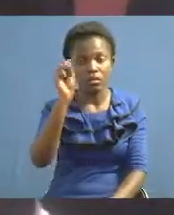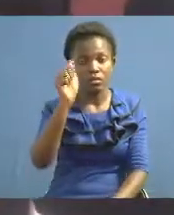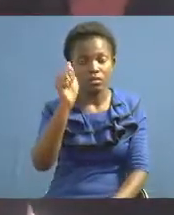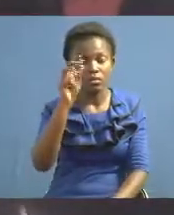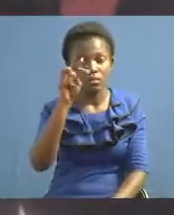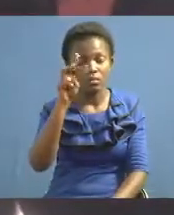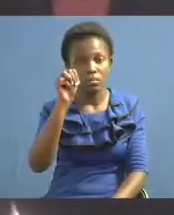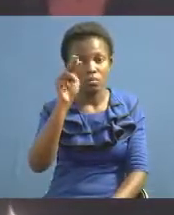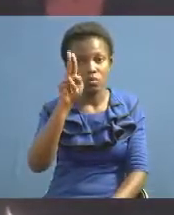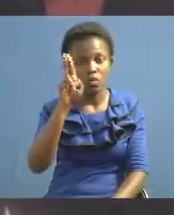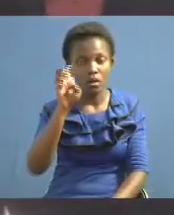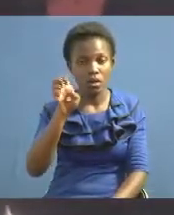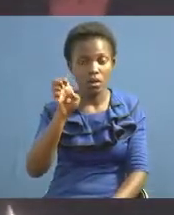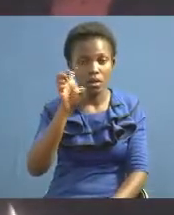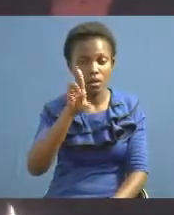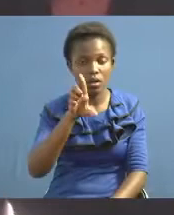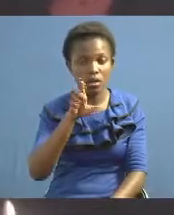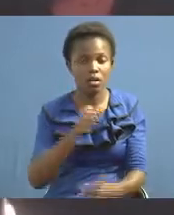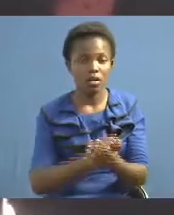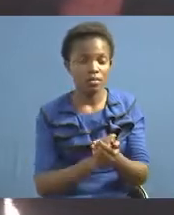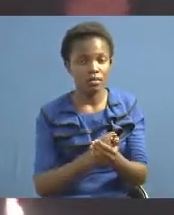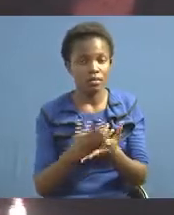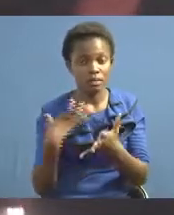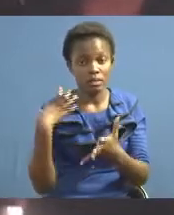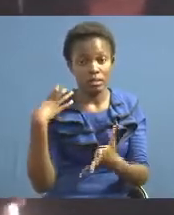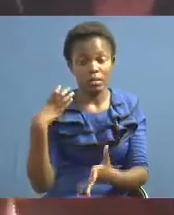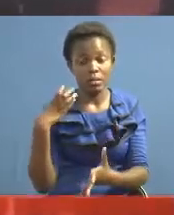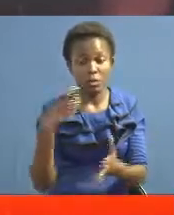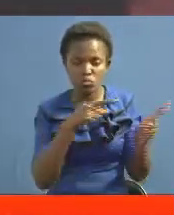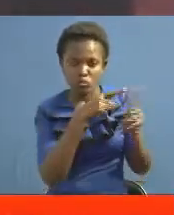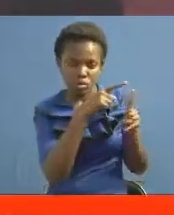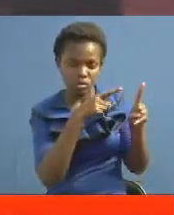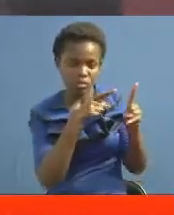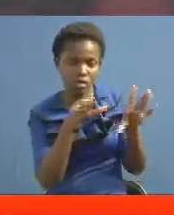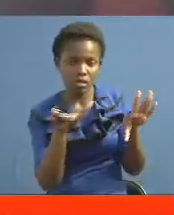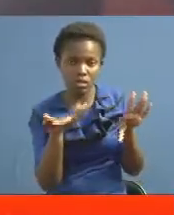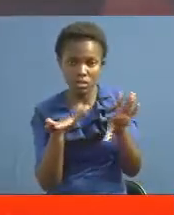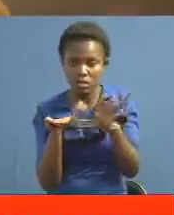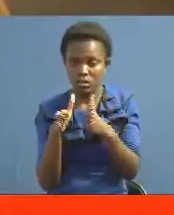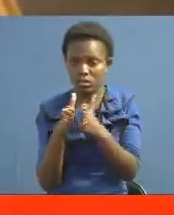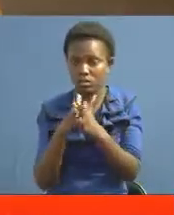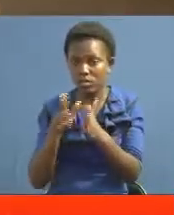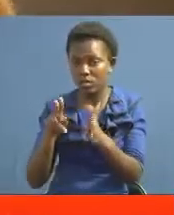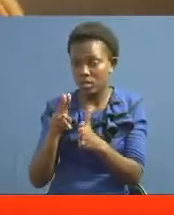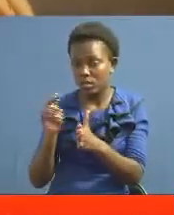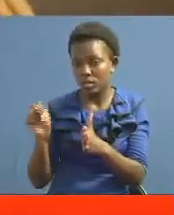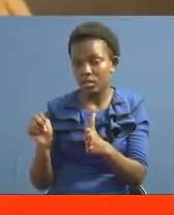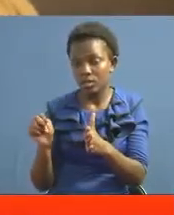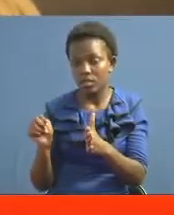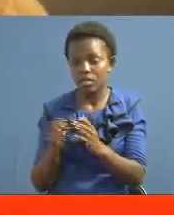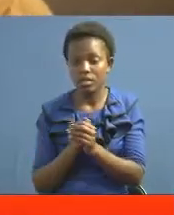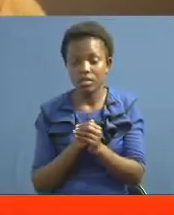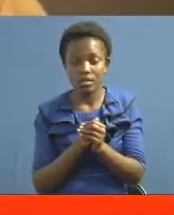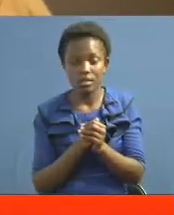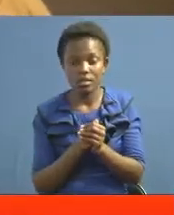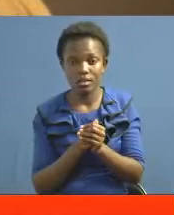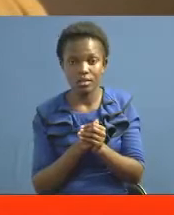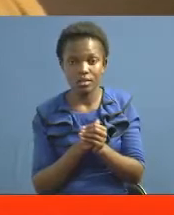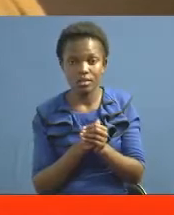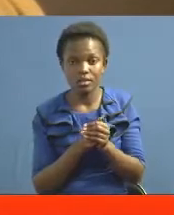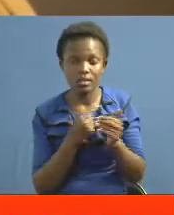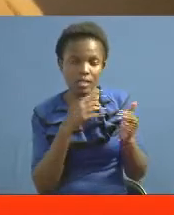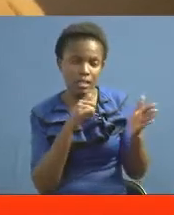who is also the chairman of Tourism and Natural Resources Committee of the Council of Governors, revealed that